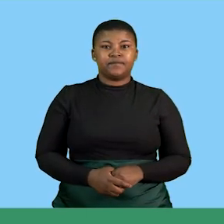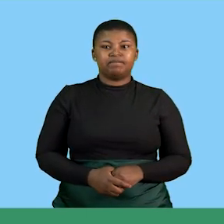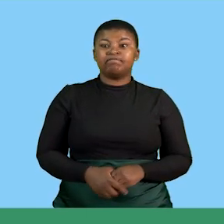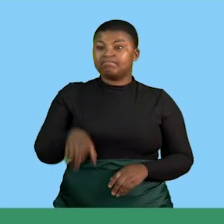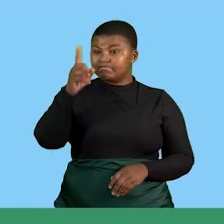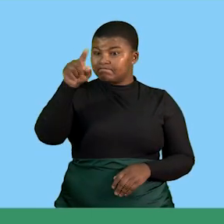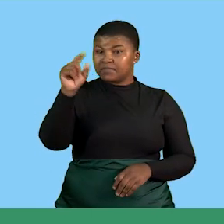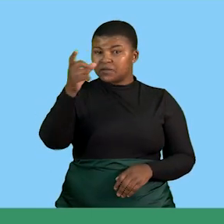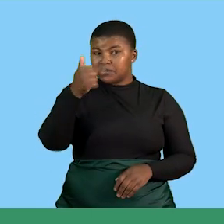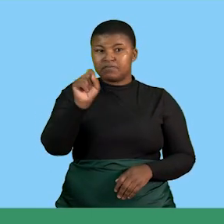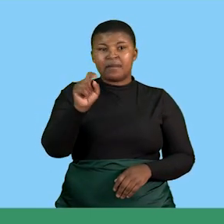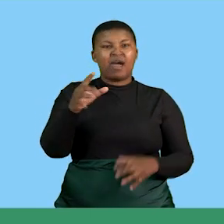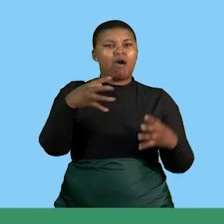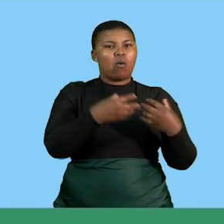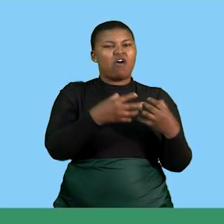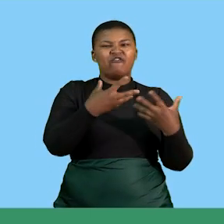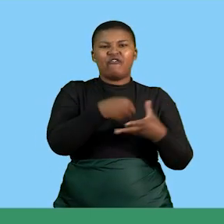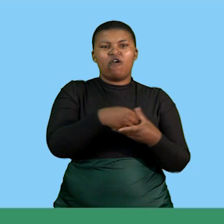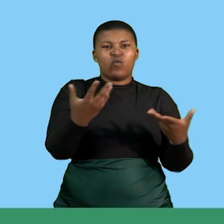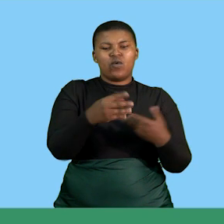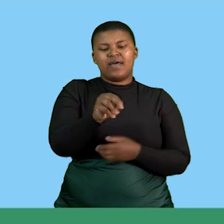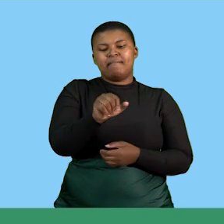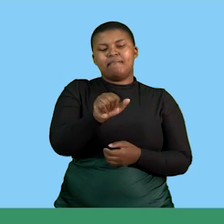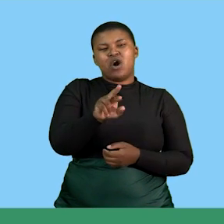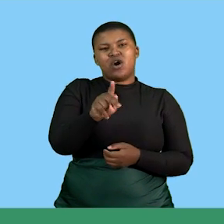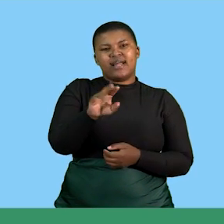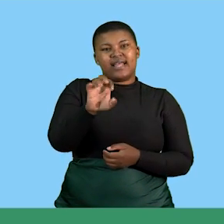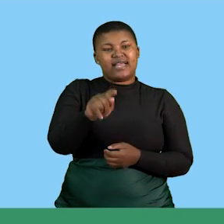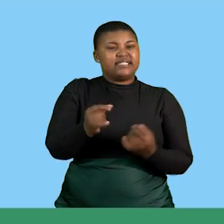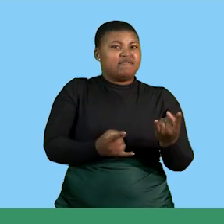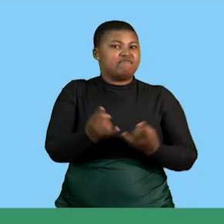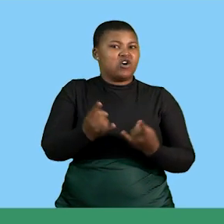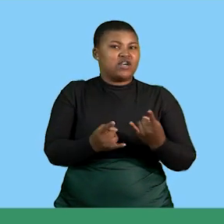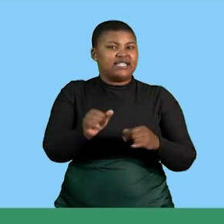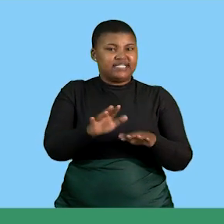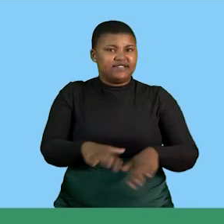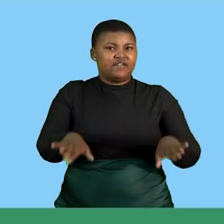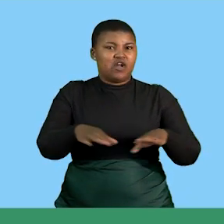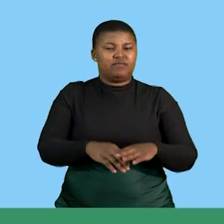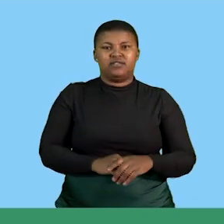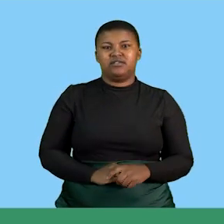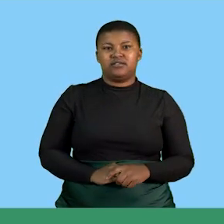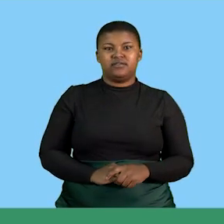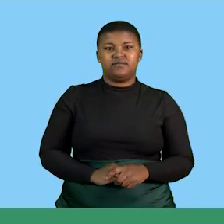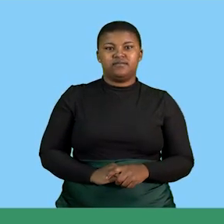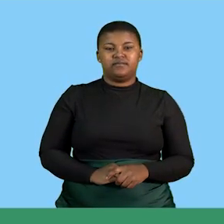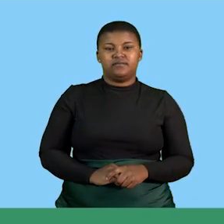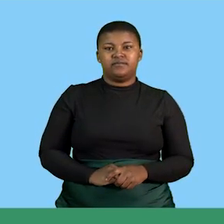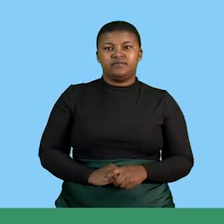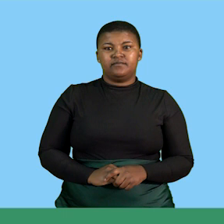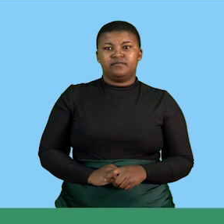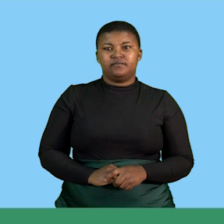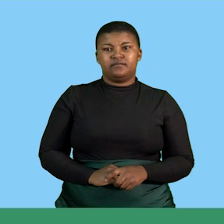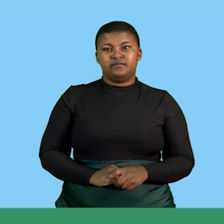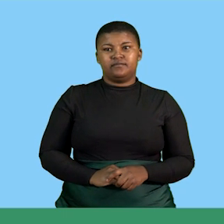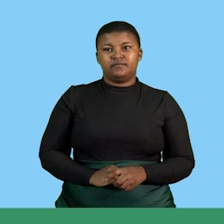or components, rather, of the market environment. So our answer here will be market